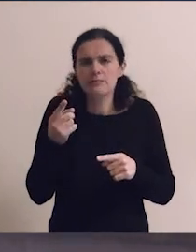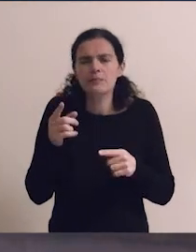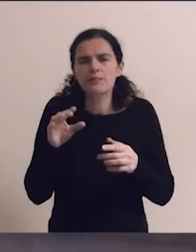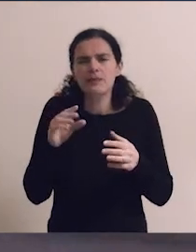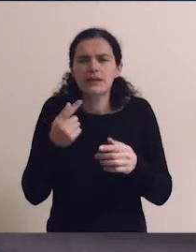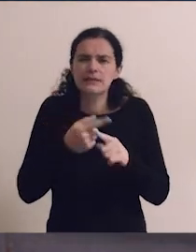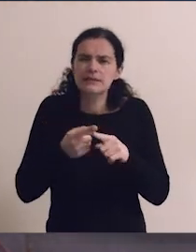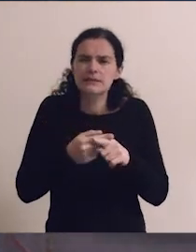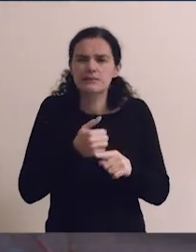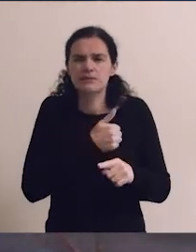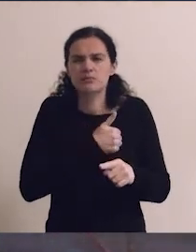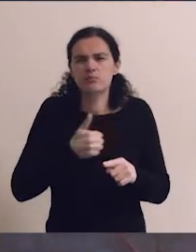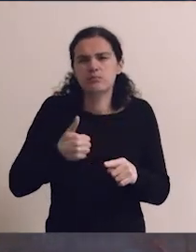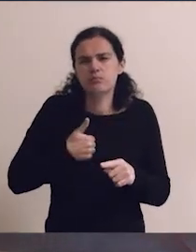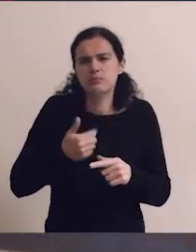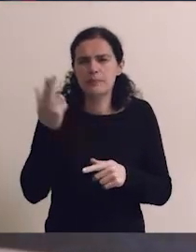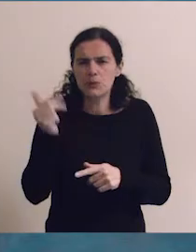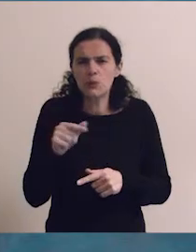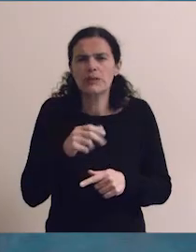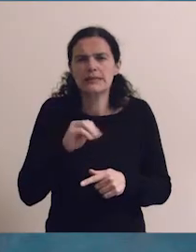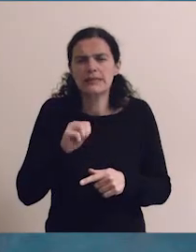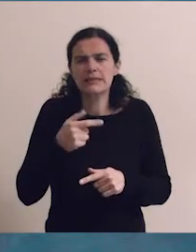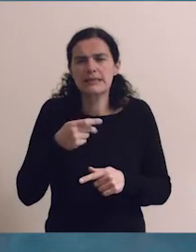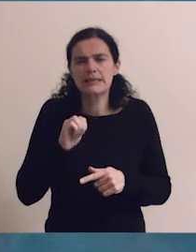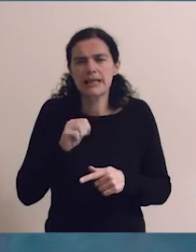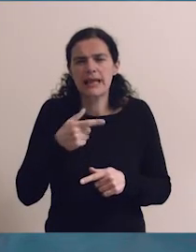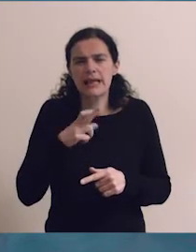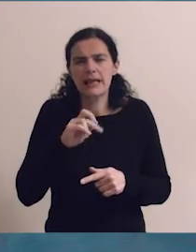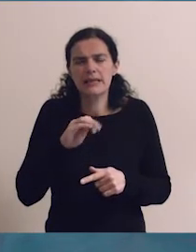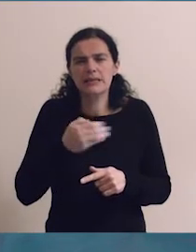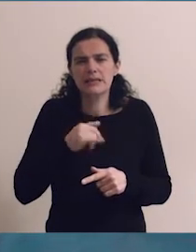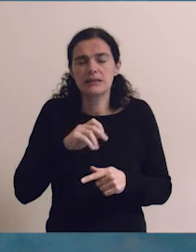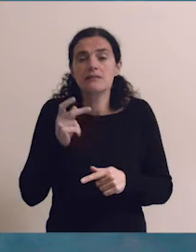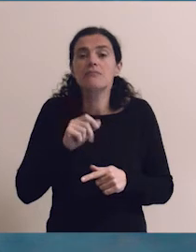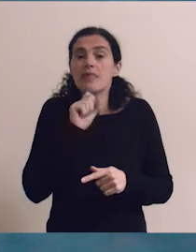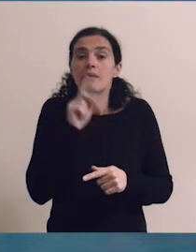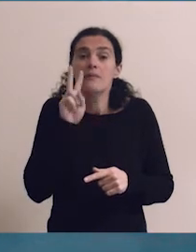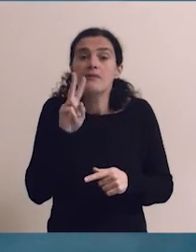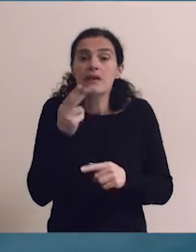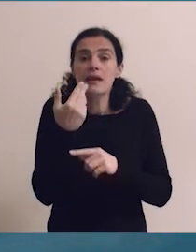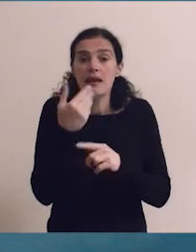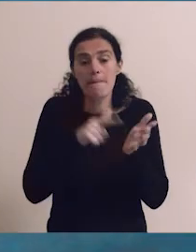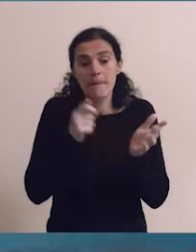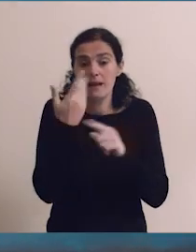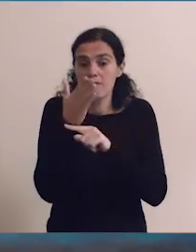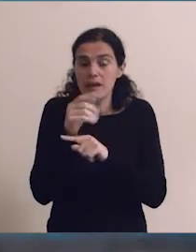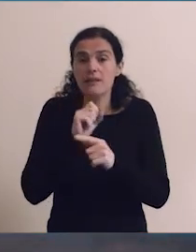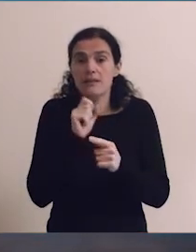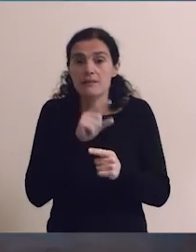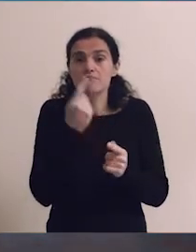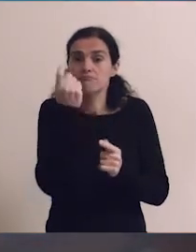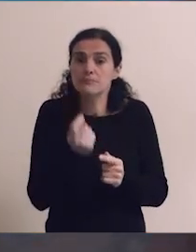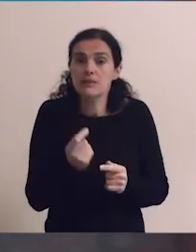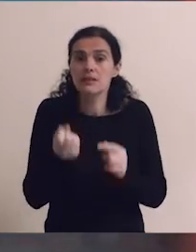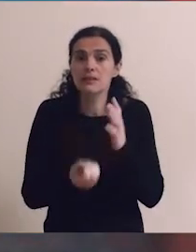the Polish painter Straczynski. And then you can see also one of the first very early American flag as it was